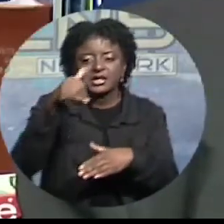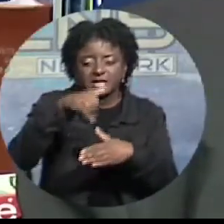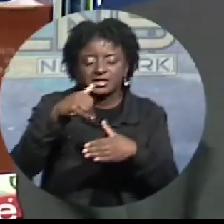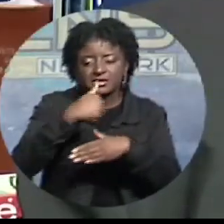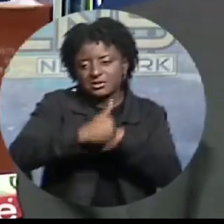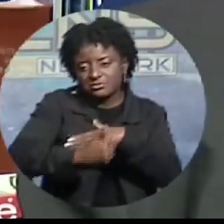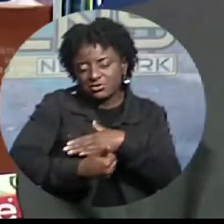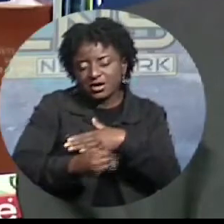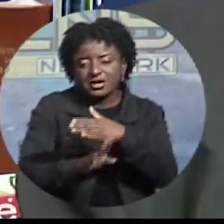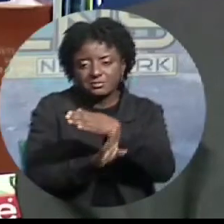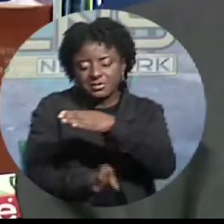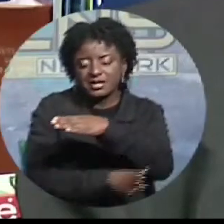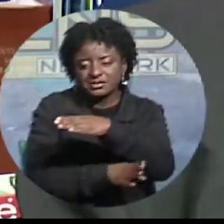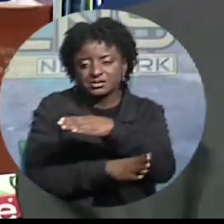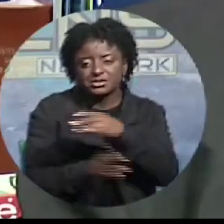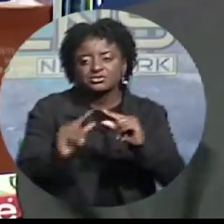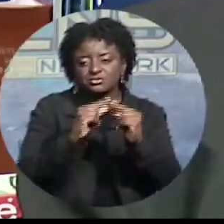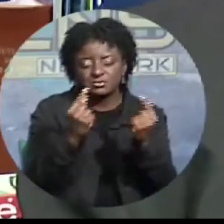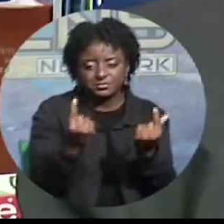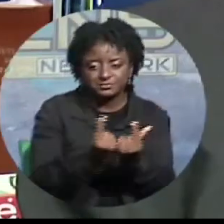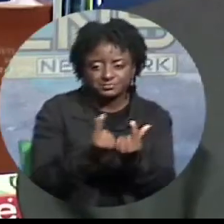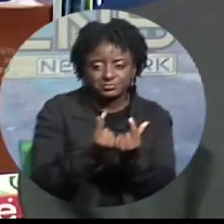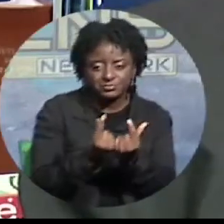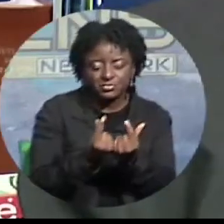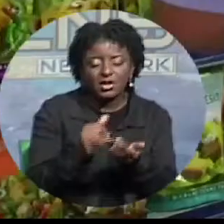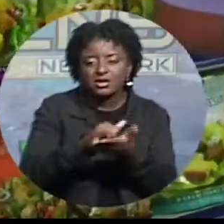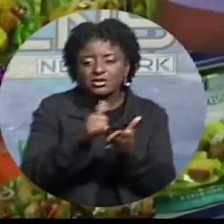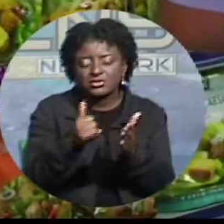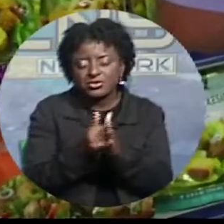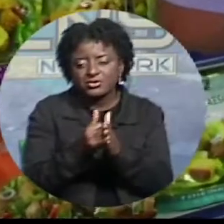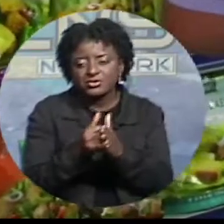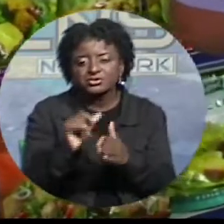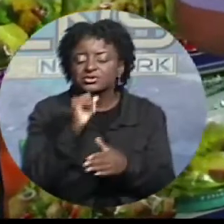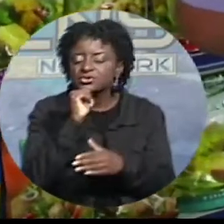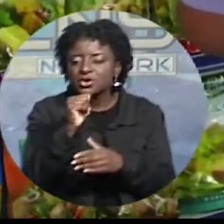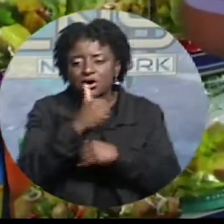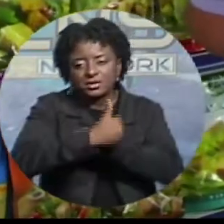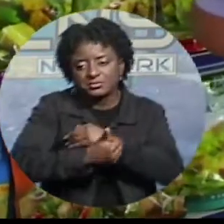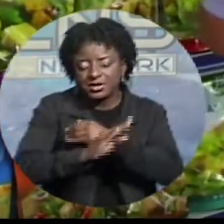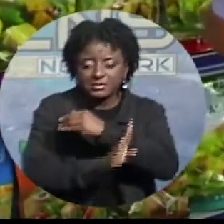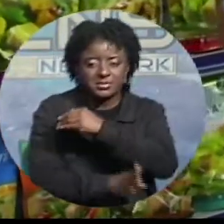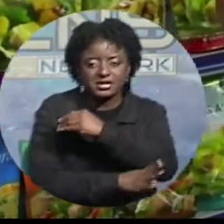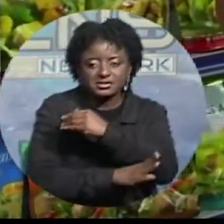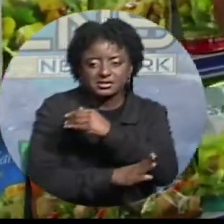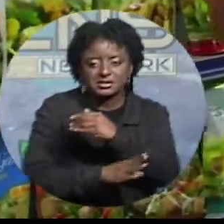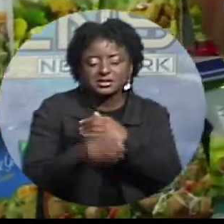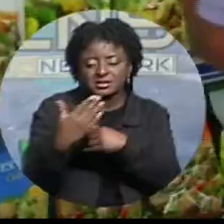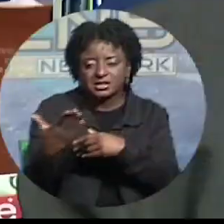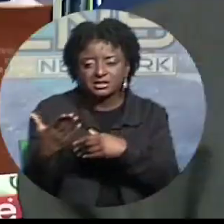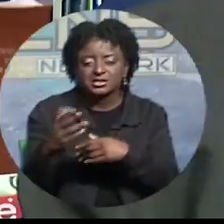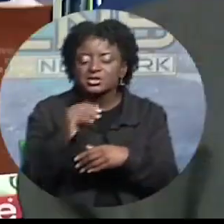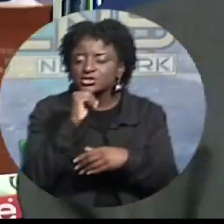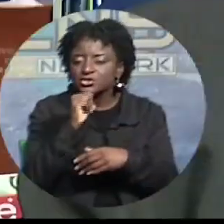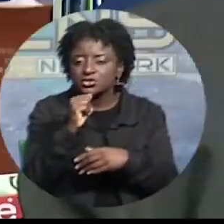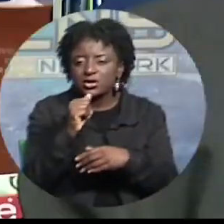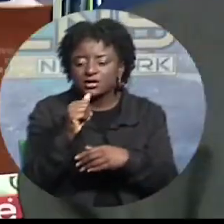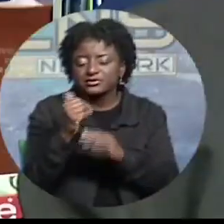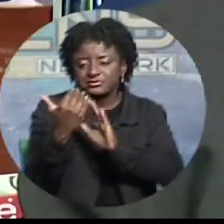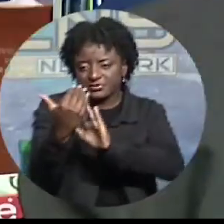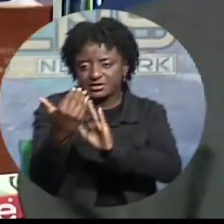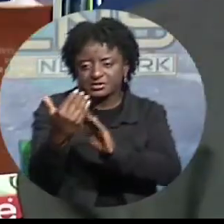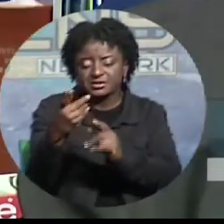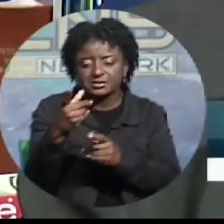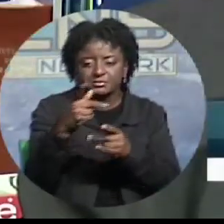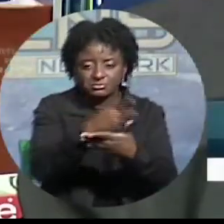those non-bread basket items not subject to price control, right now the law simply requires that